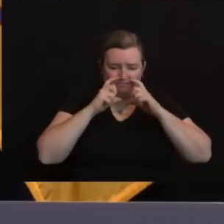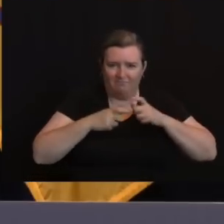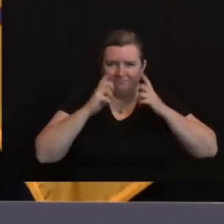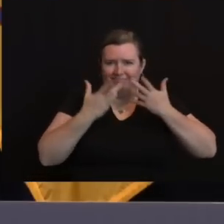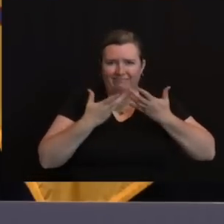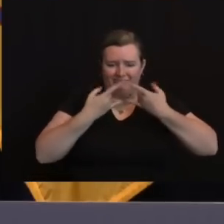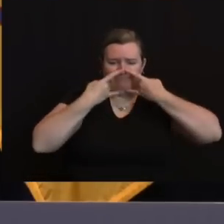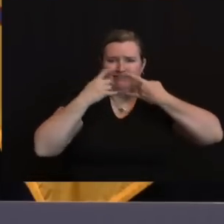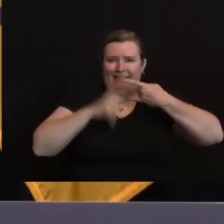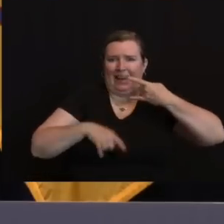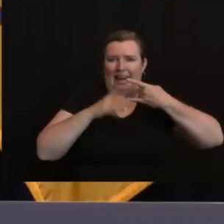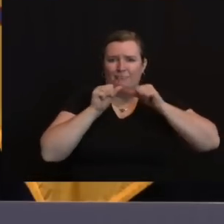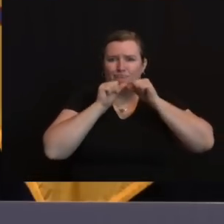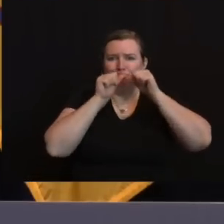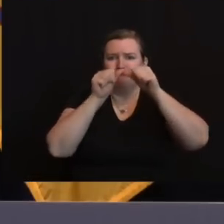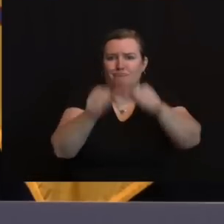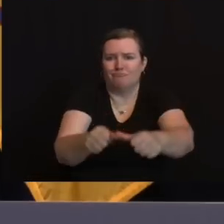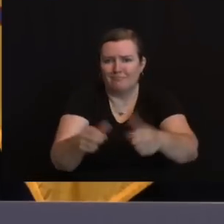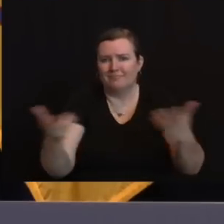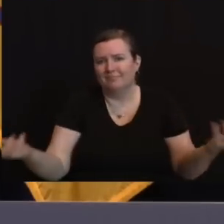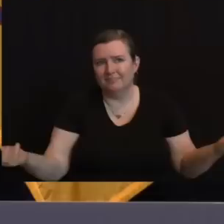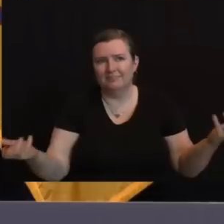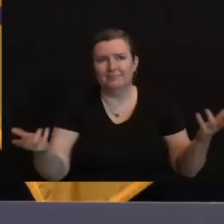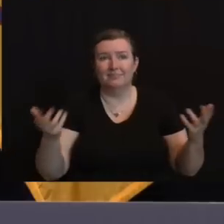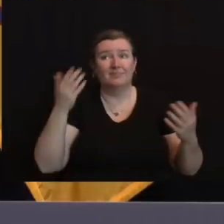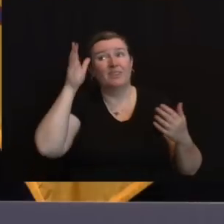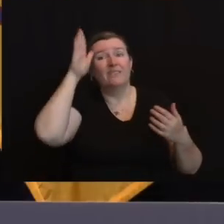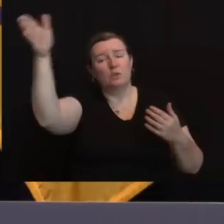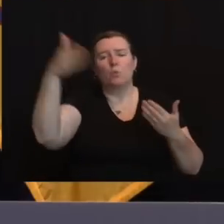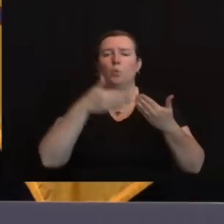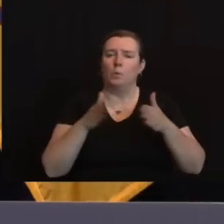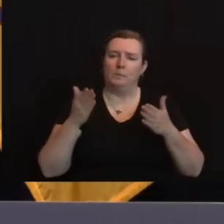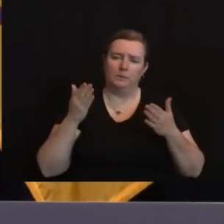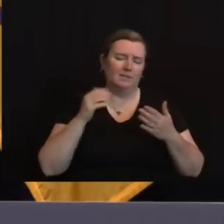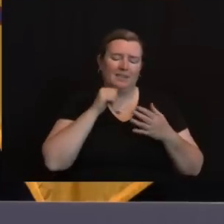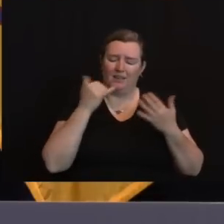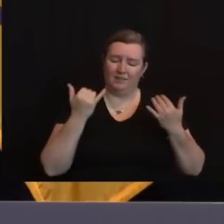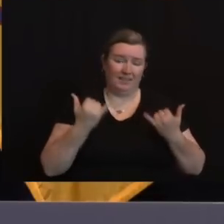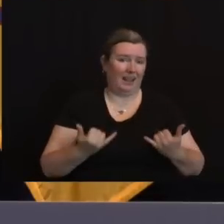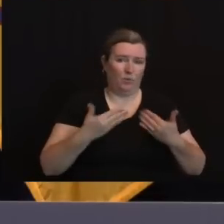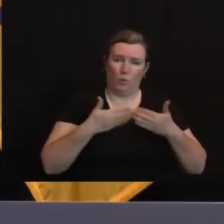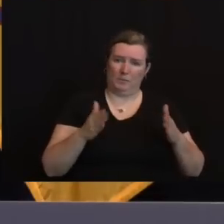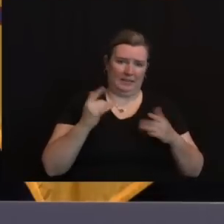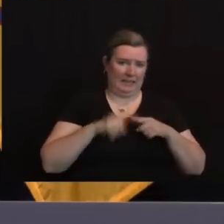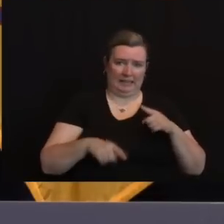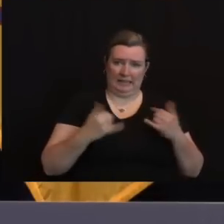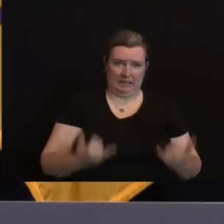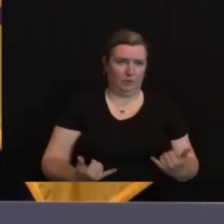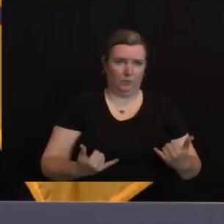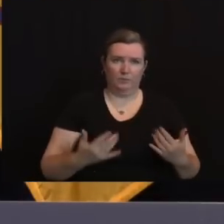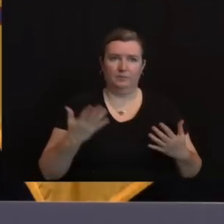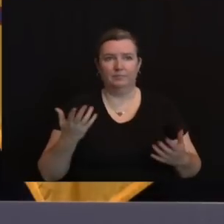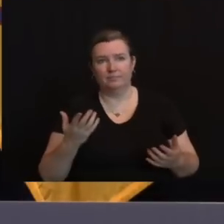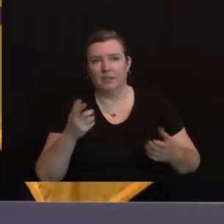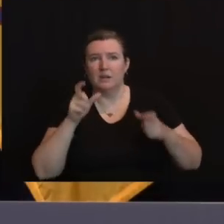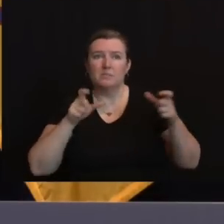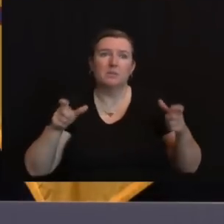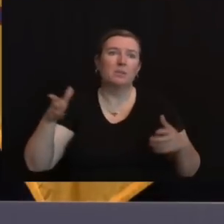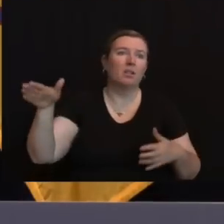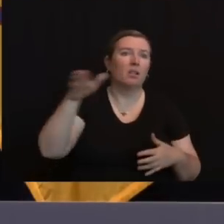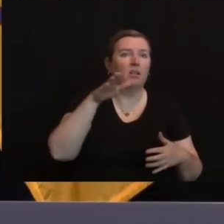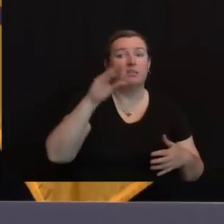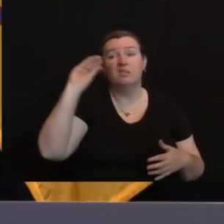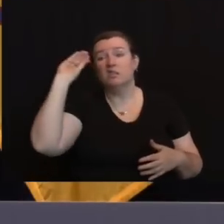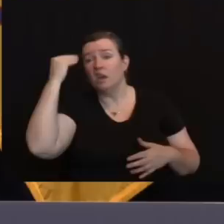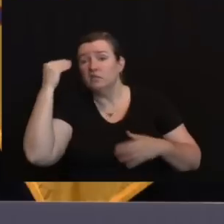We'll get there, but we can't do it yet. The other, unrelated, is knucklehead behavior outside. We